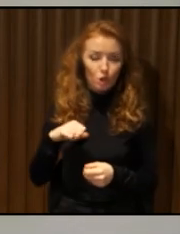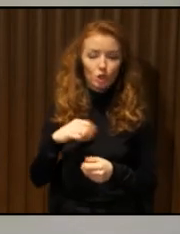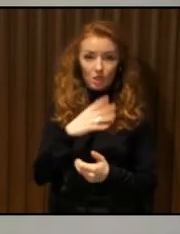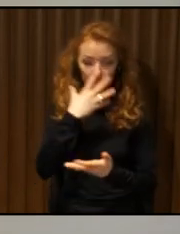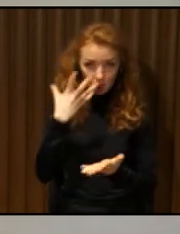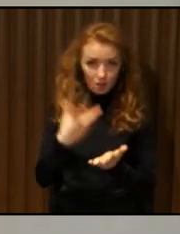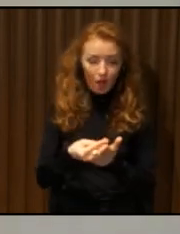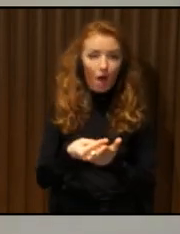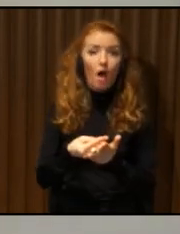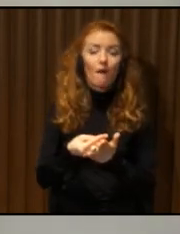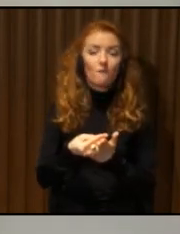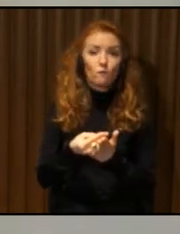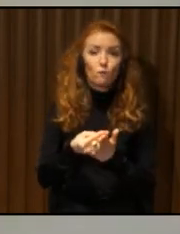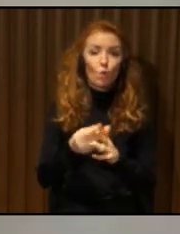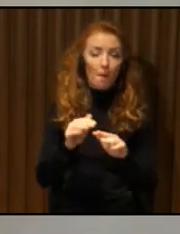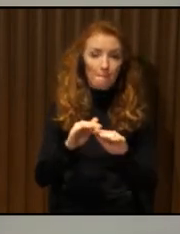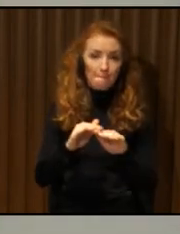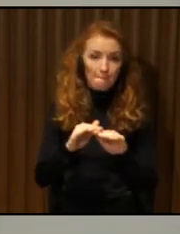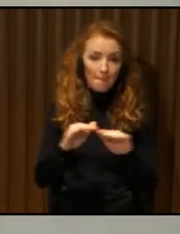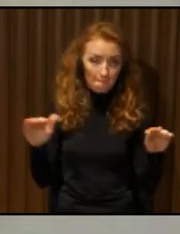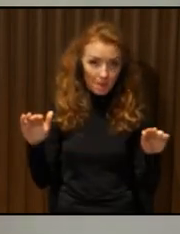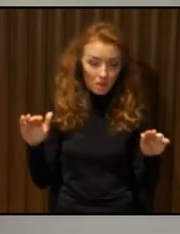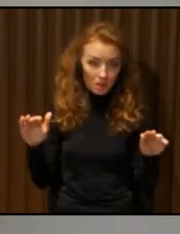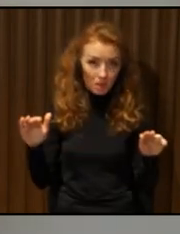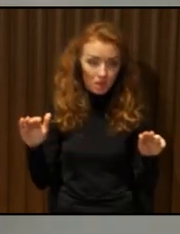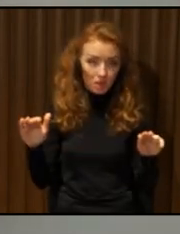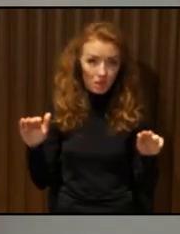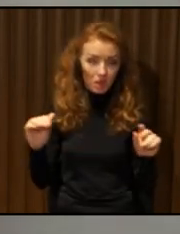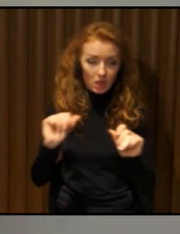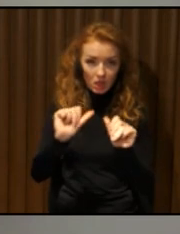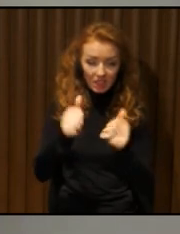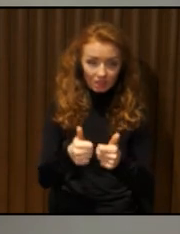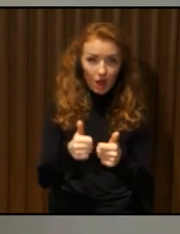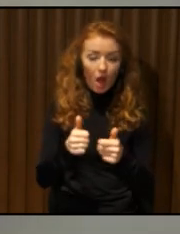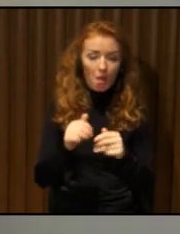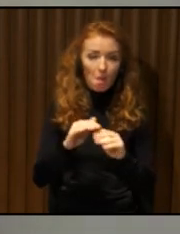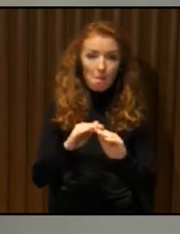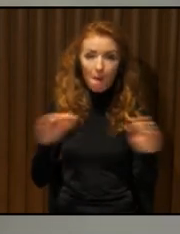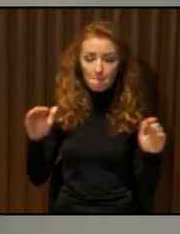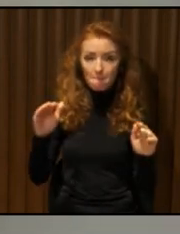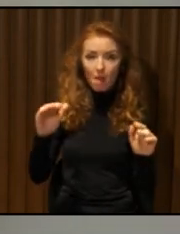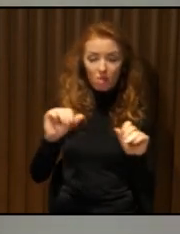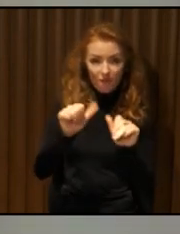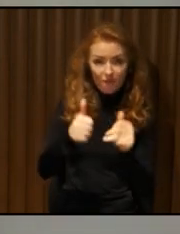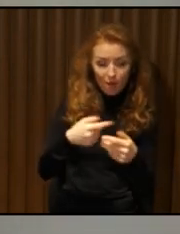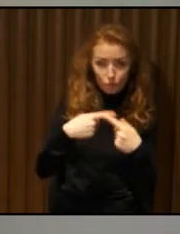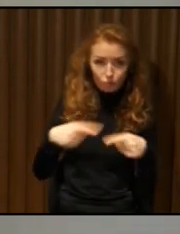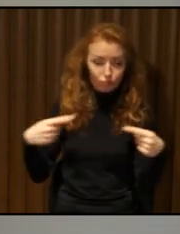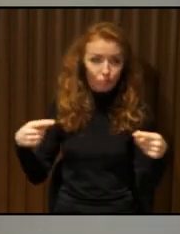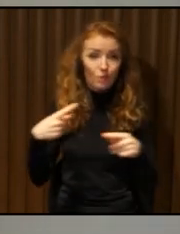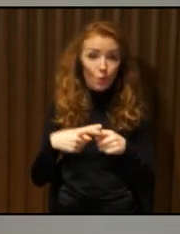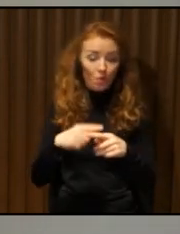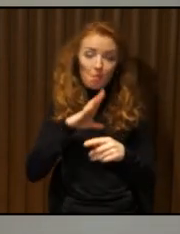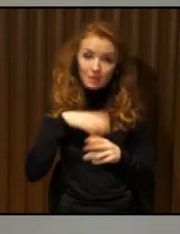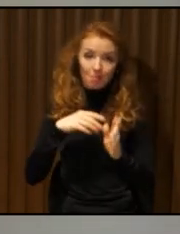the basic lineup of the product itself and then do the PDFs that are, you have to scan them in order